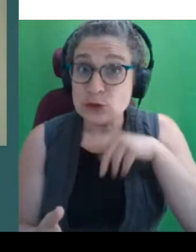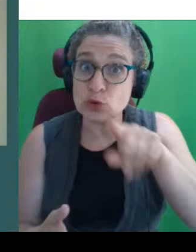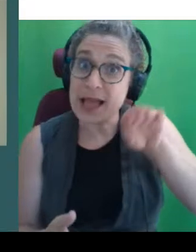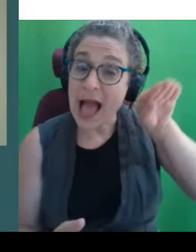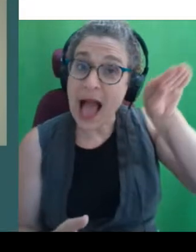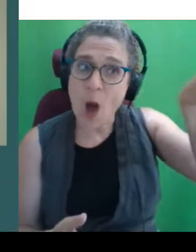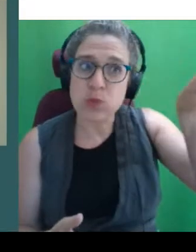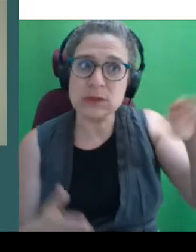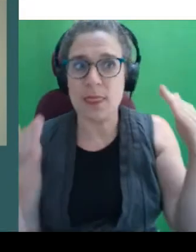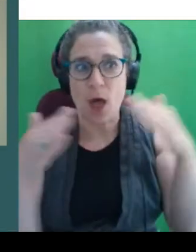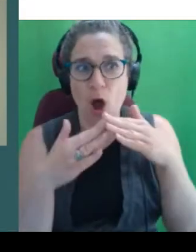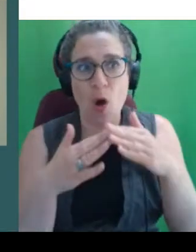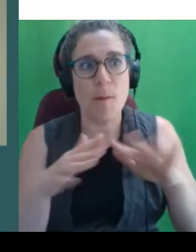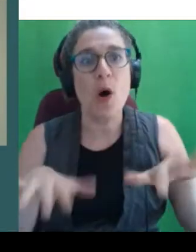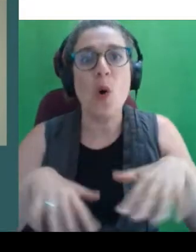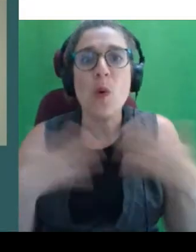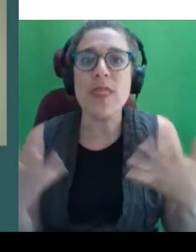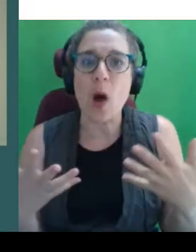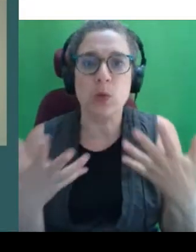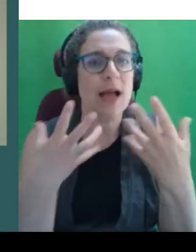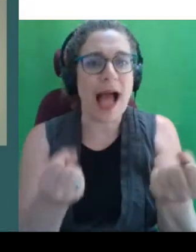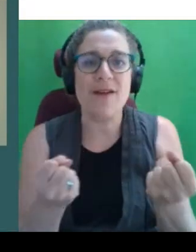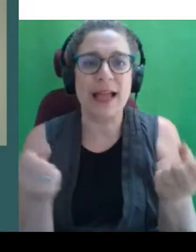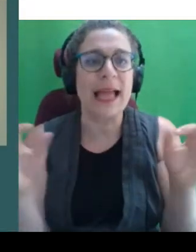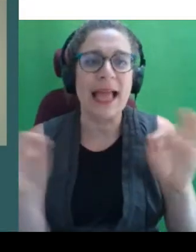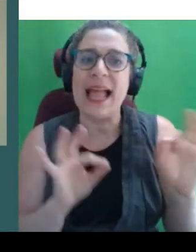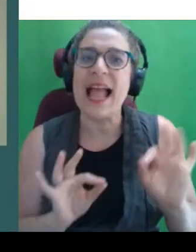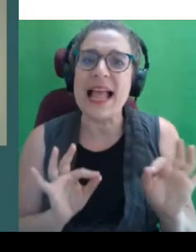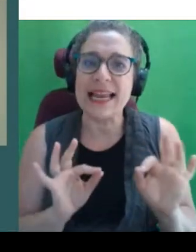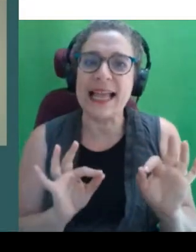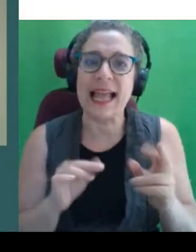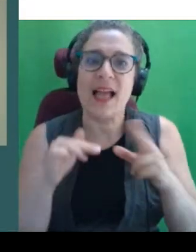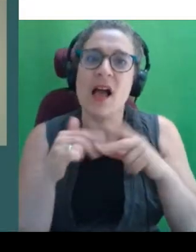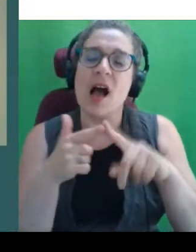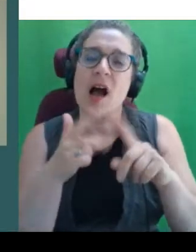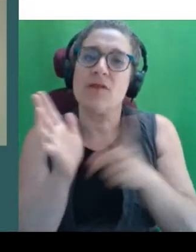you don't get any of the FeLD1